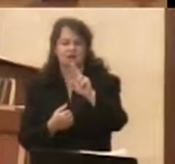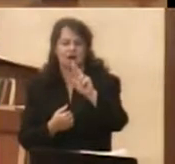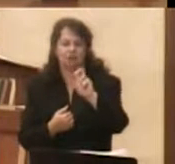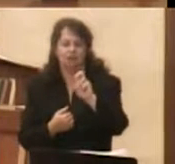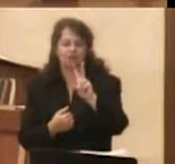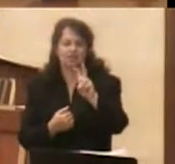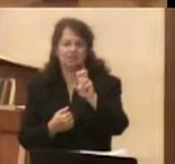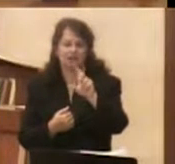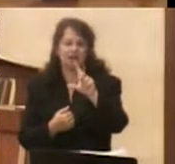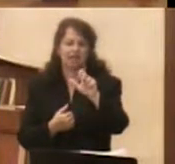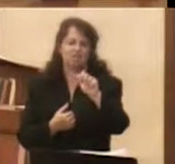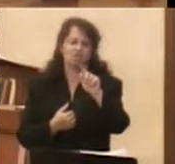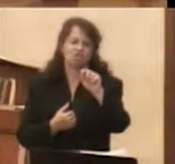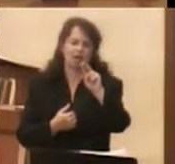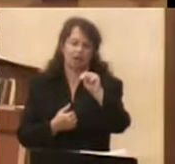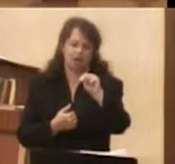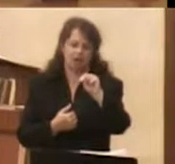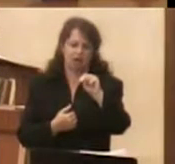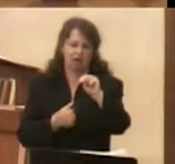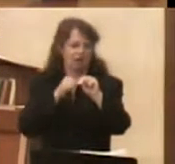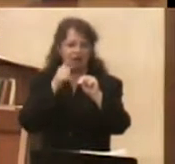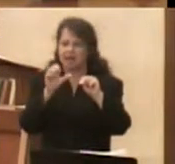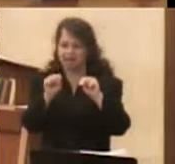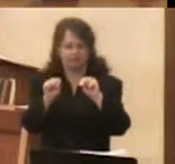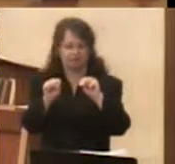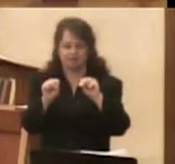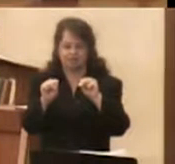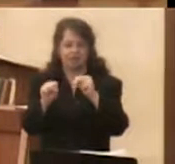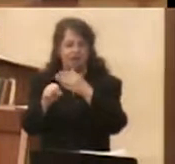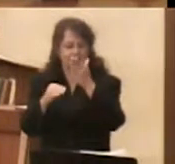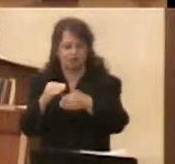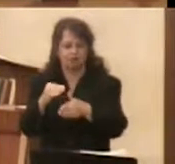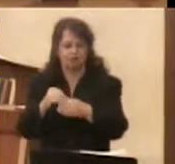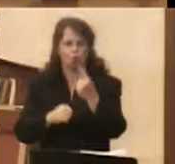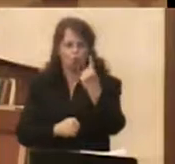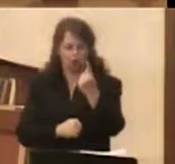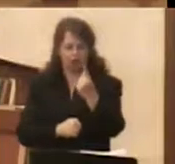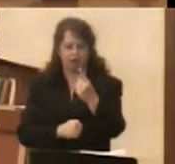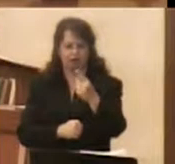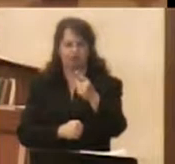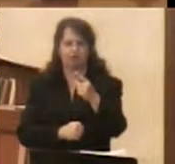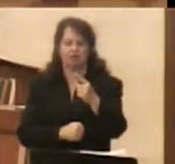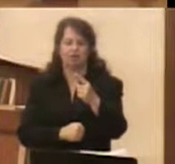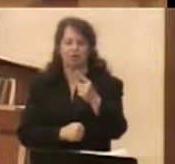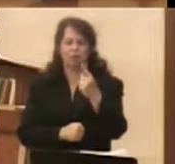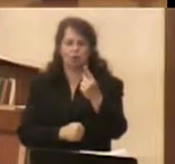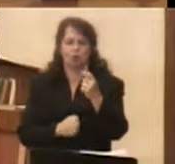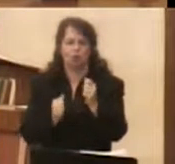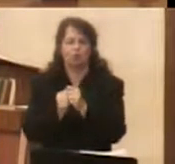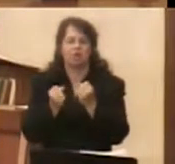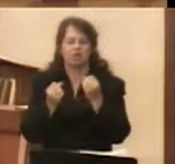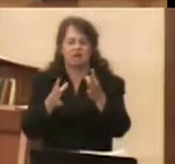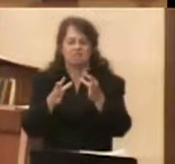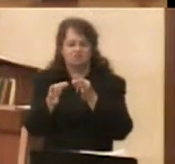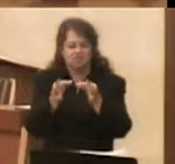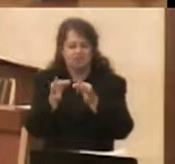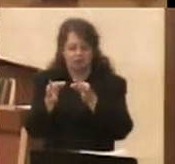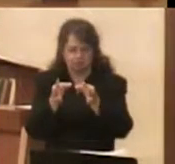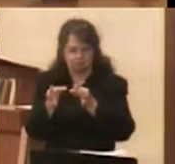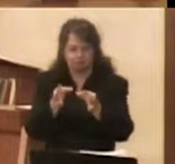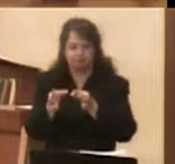revelation, not many revelations, one revelation with lots of details in the midst of